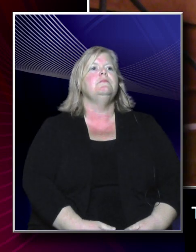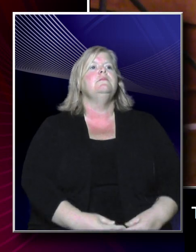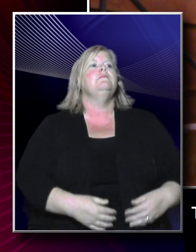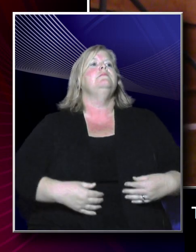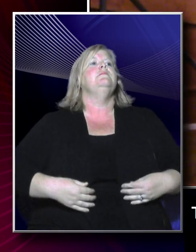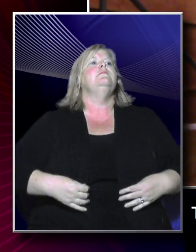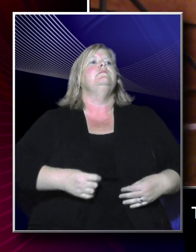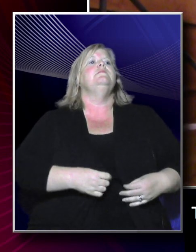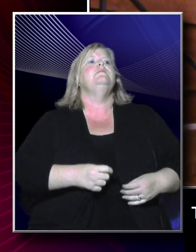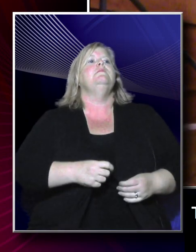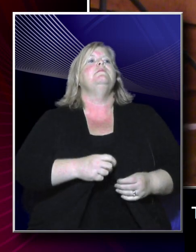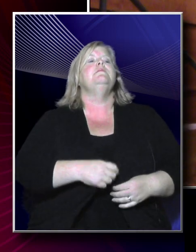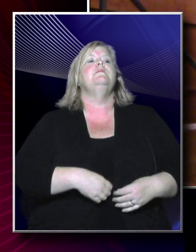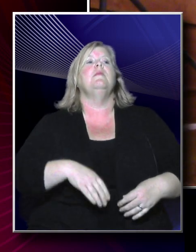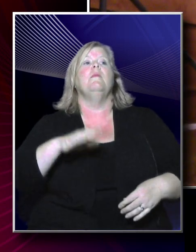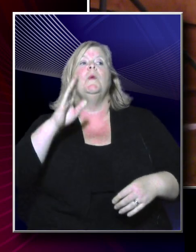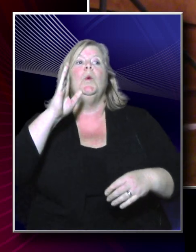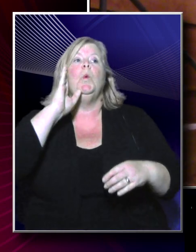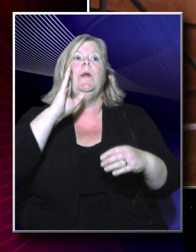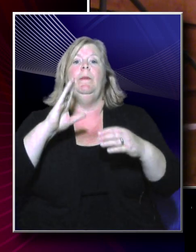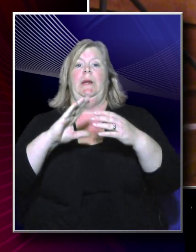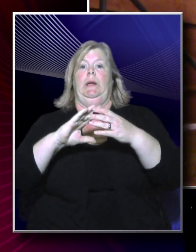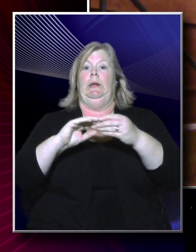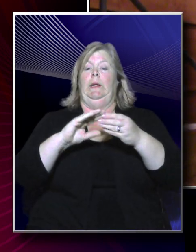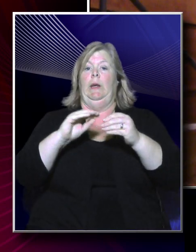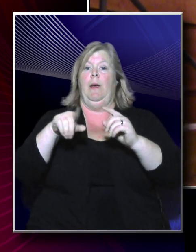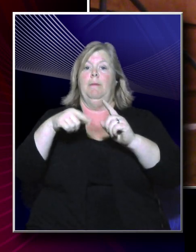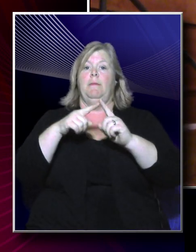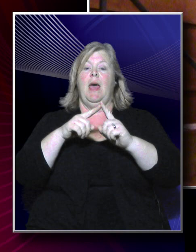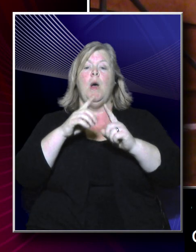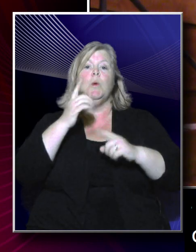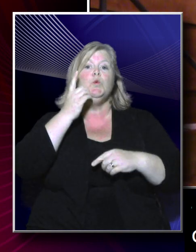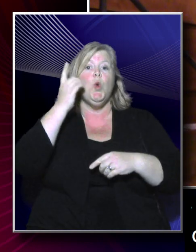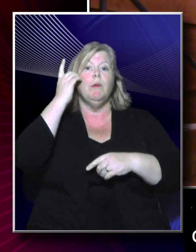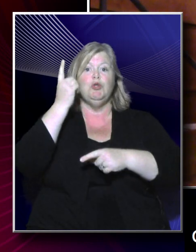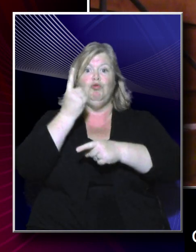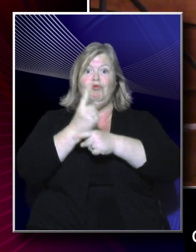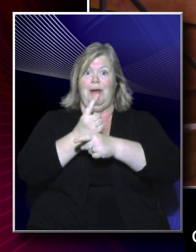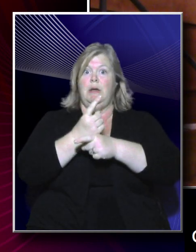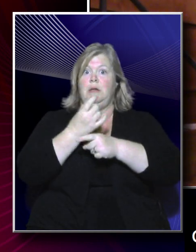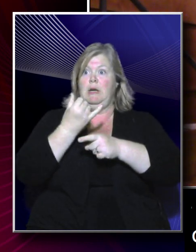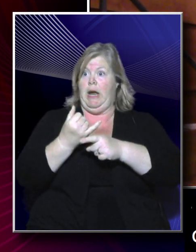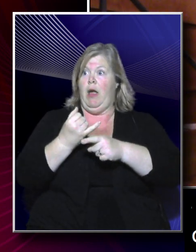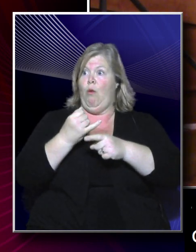And we'll be speaking about the dorms, correct? This is the turn to take for speaking about the dorms.